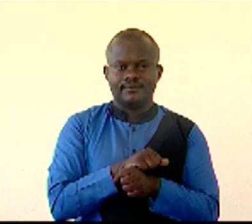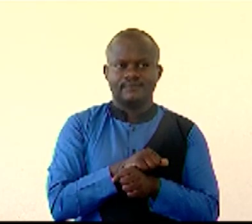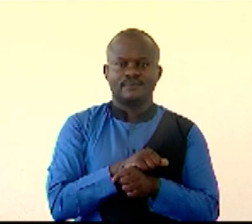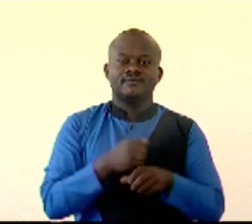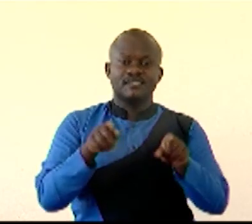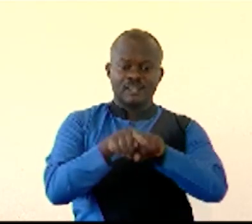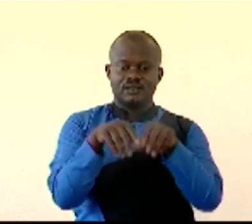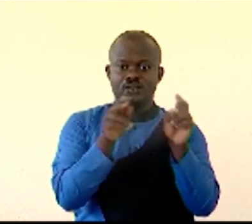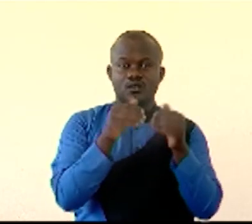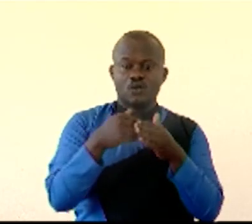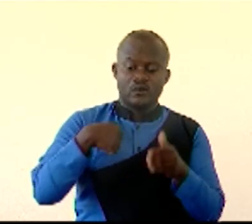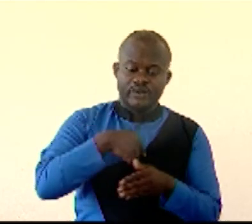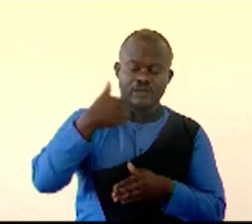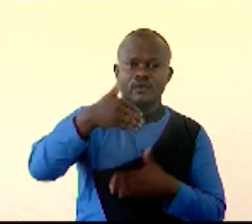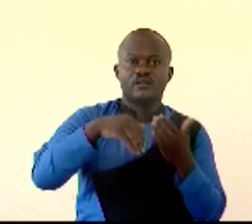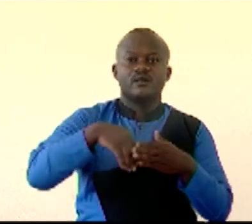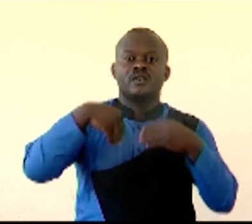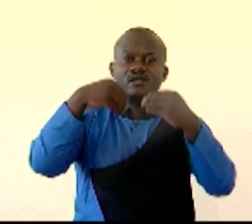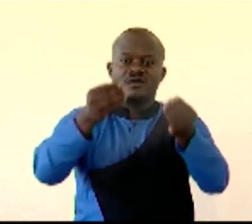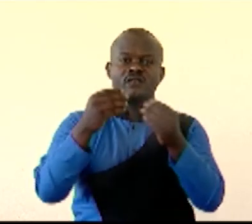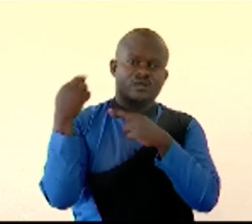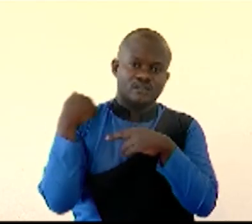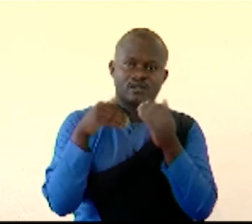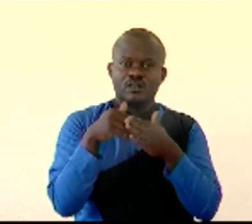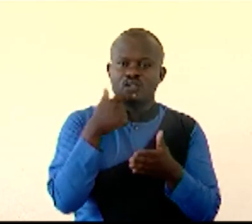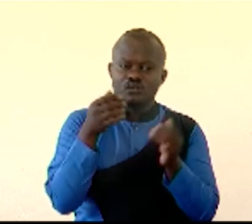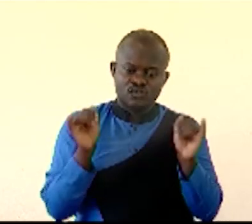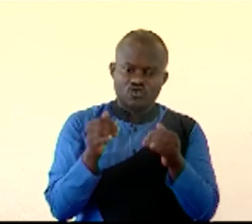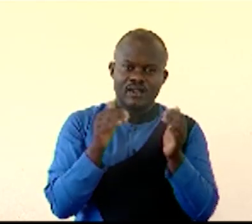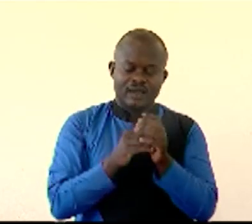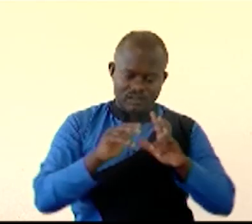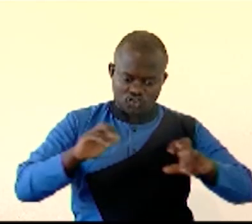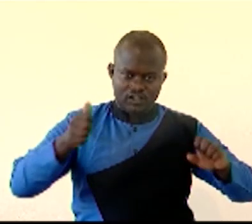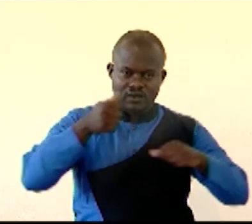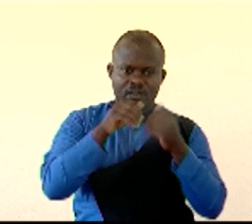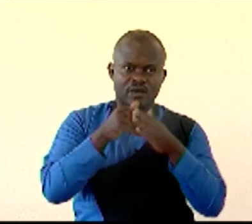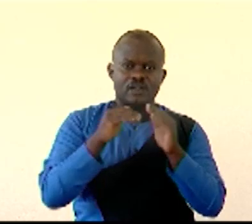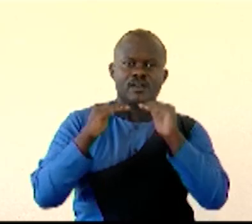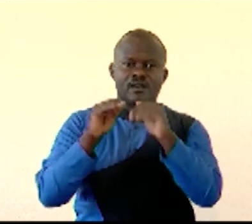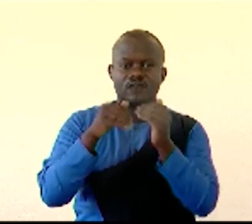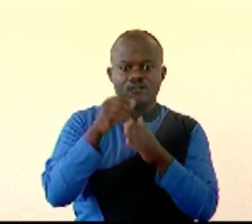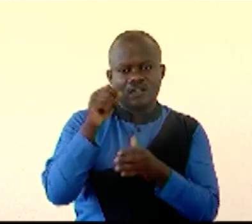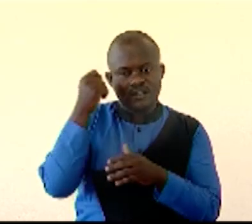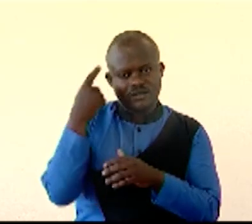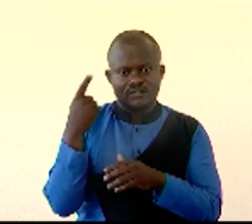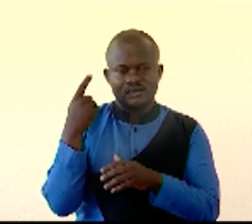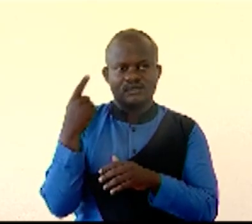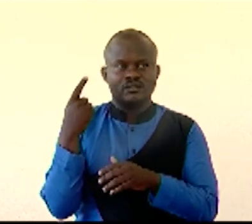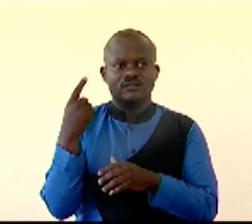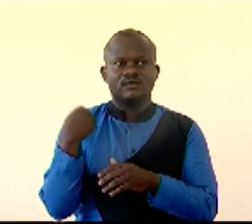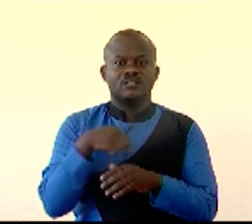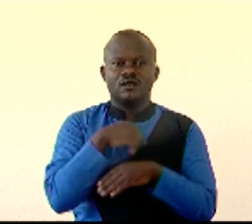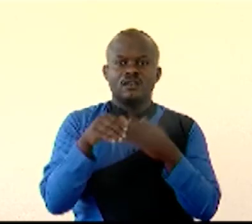As usual, we always give you an assignment to try and check your level of understanding. Copper